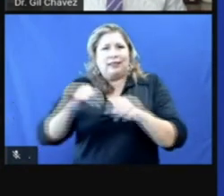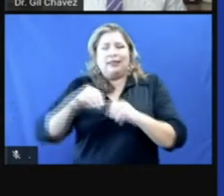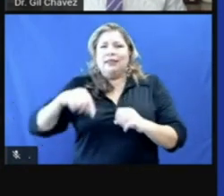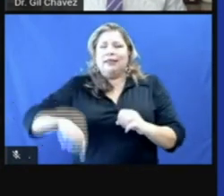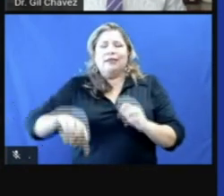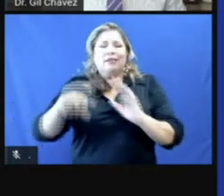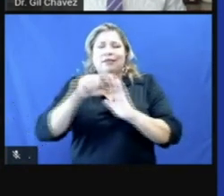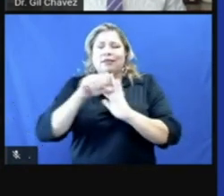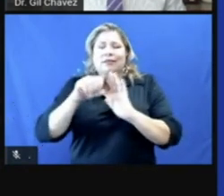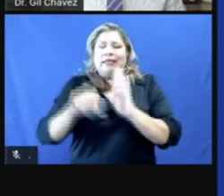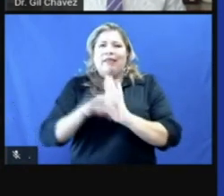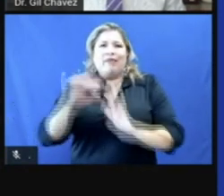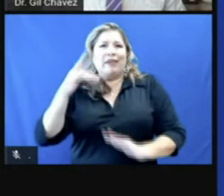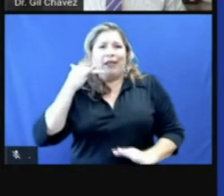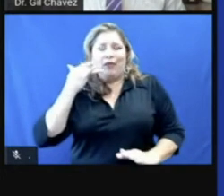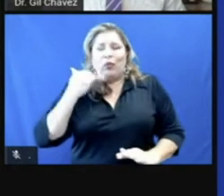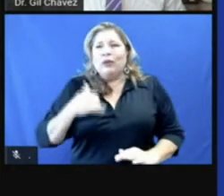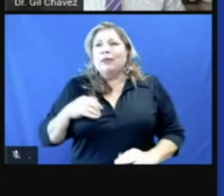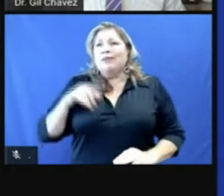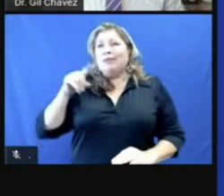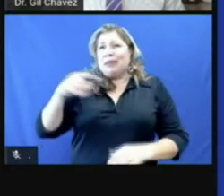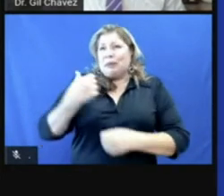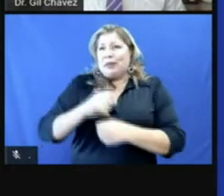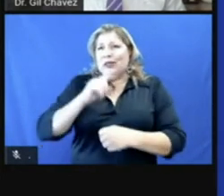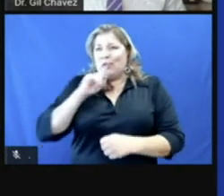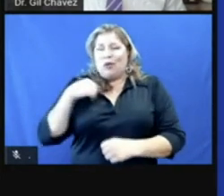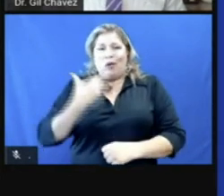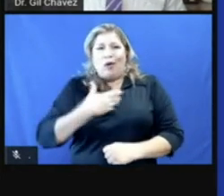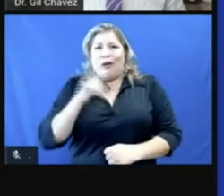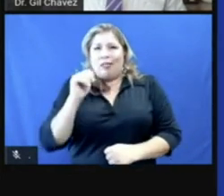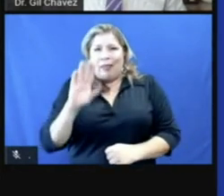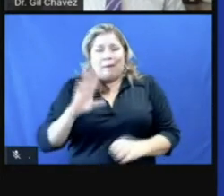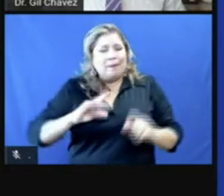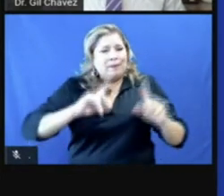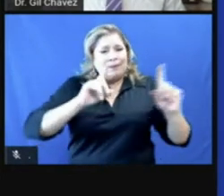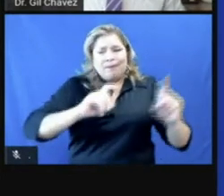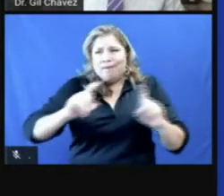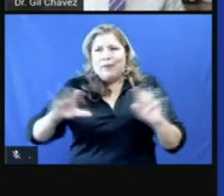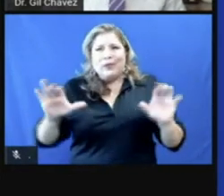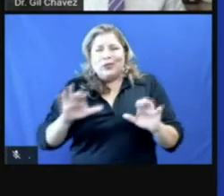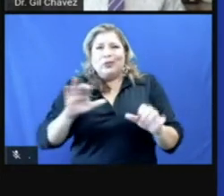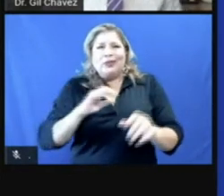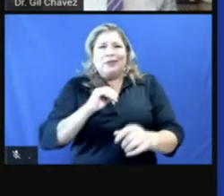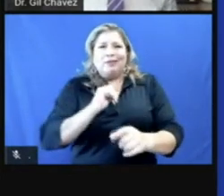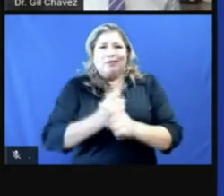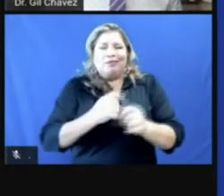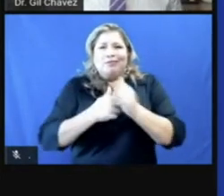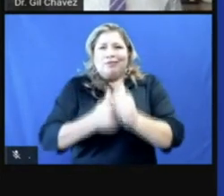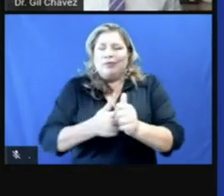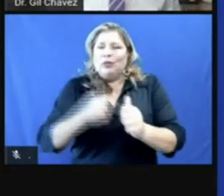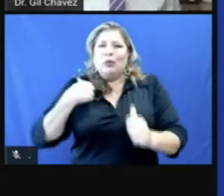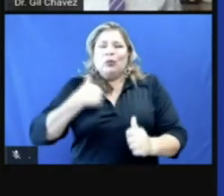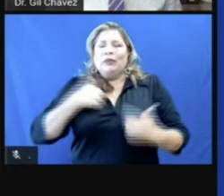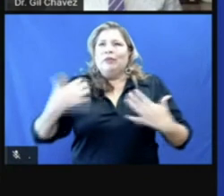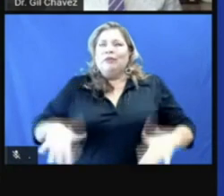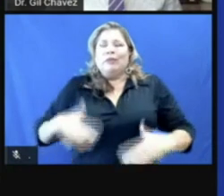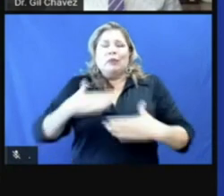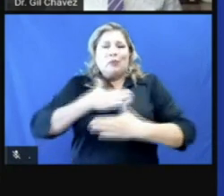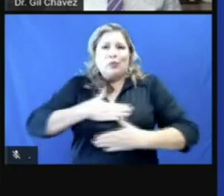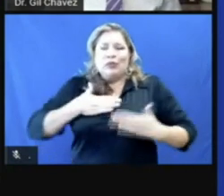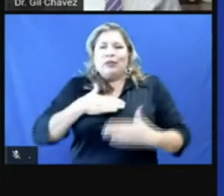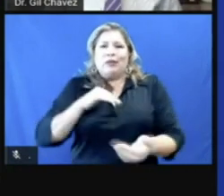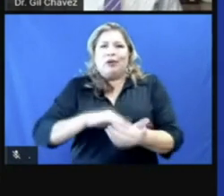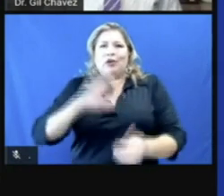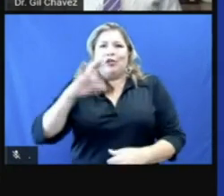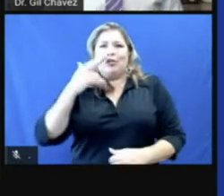state is doing what we expect it to do, and so many more. So with deep appreciation, thank you for joining me.